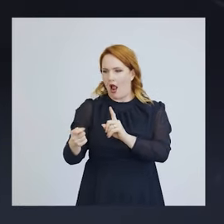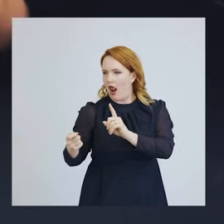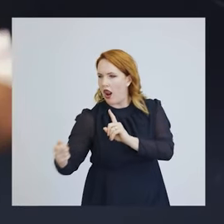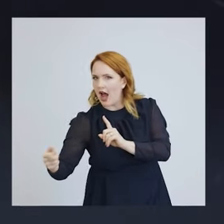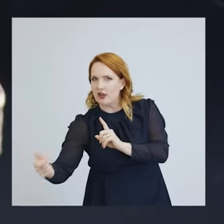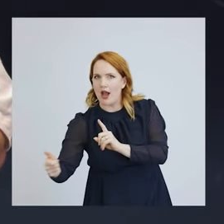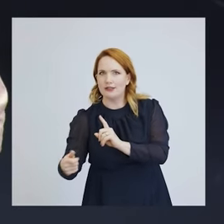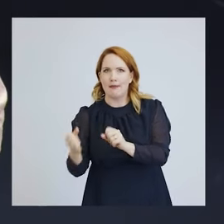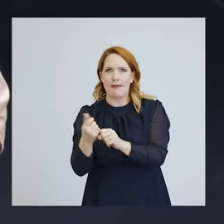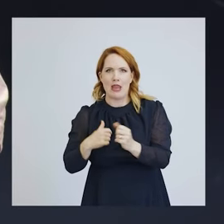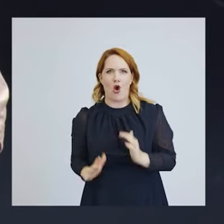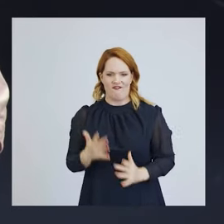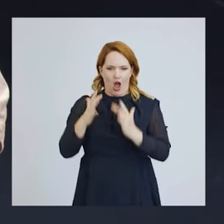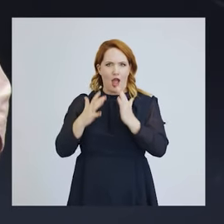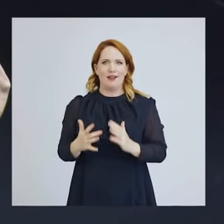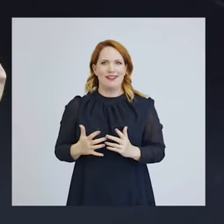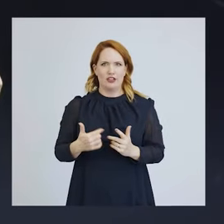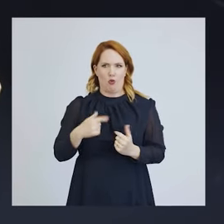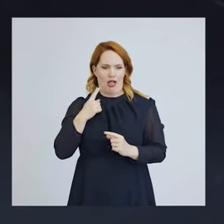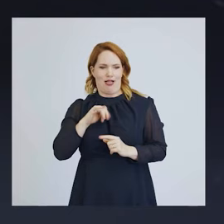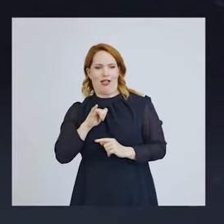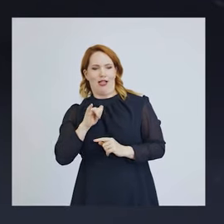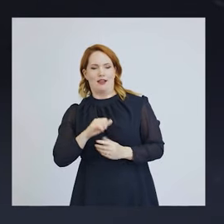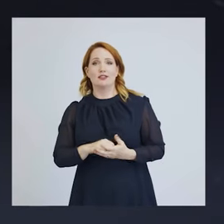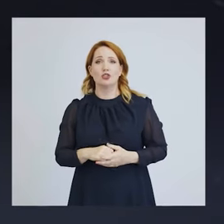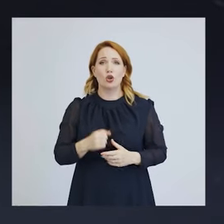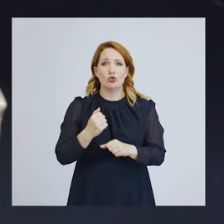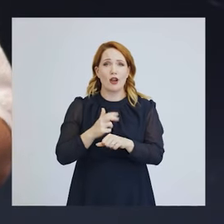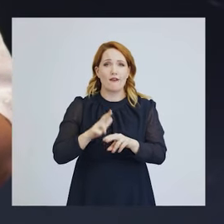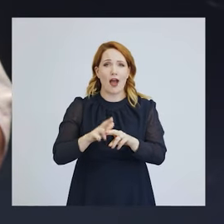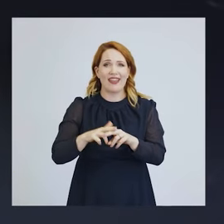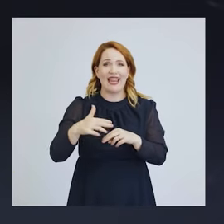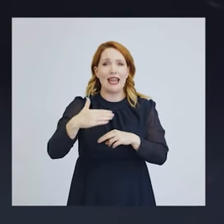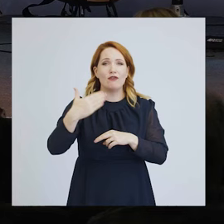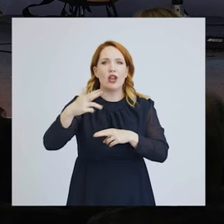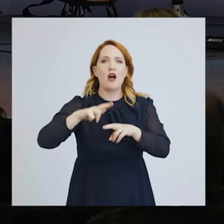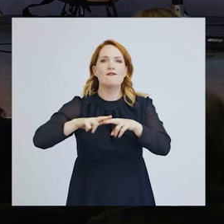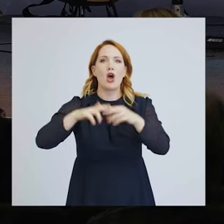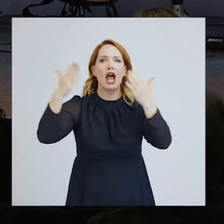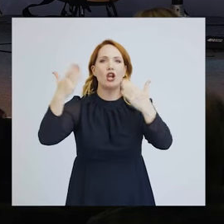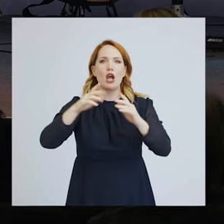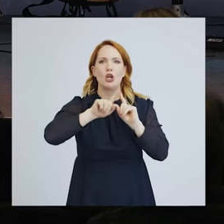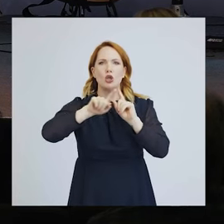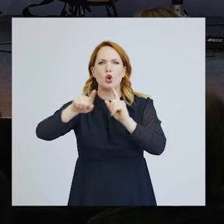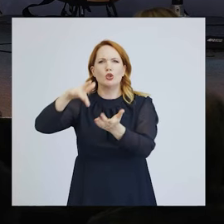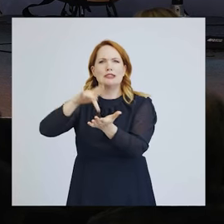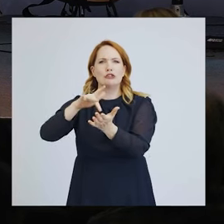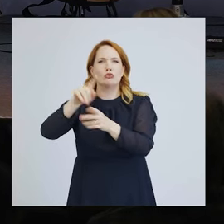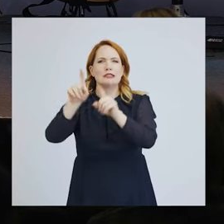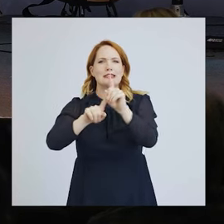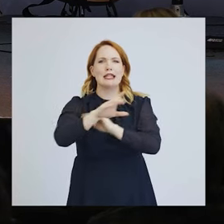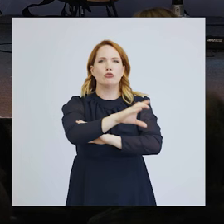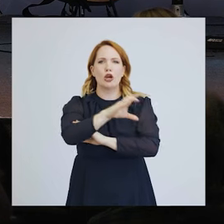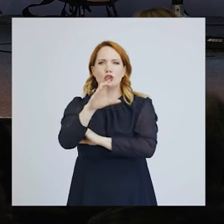long way just in case they tried to set me on fire. I had that in my head and I was like, sheesh, I'm going to stay away. And Granddad would go down to the square every Friday